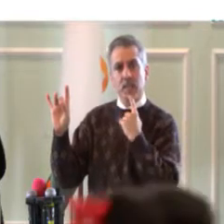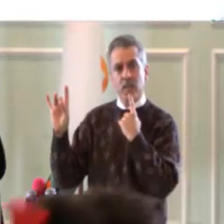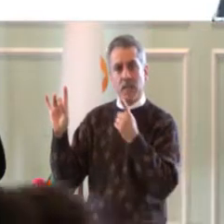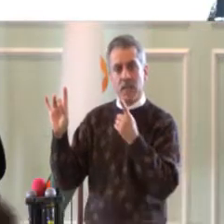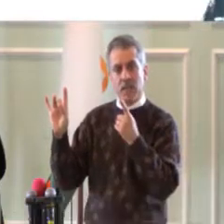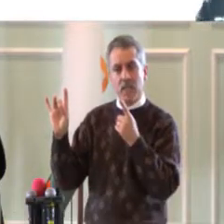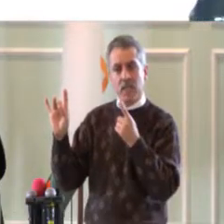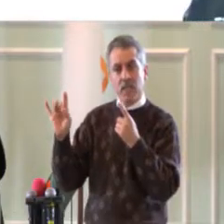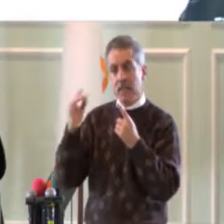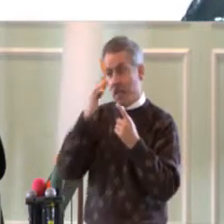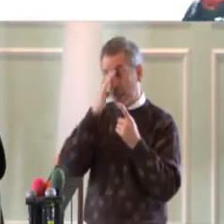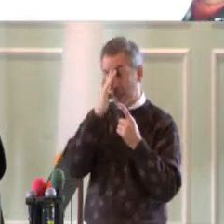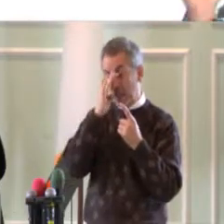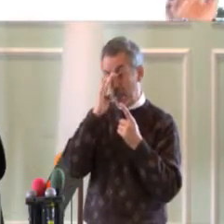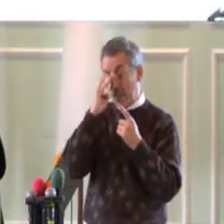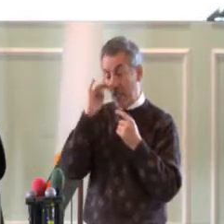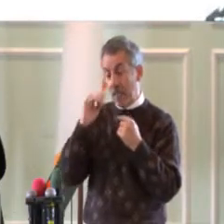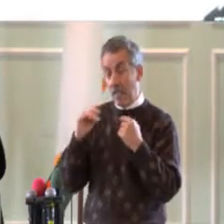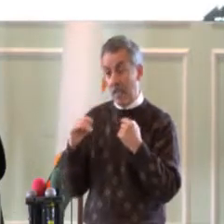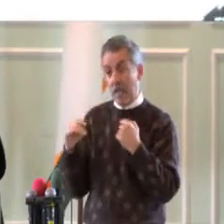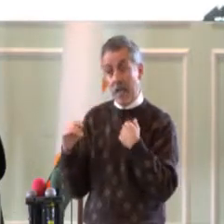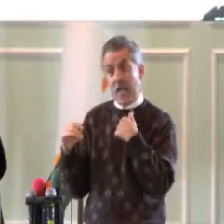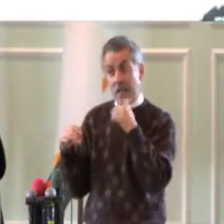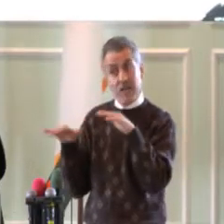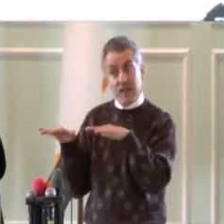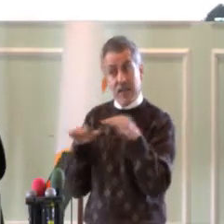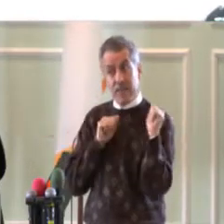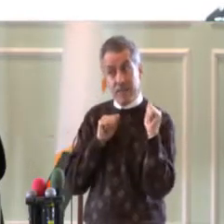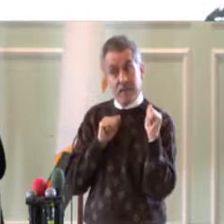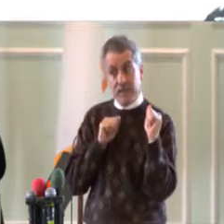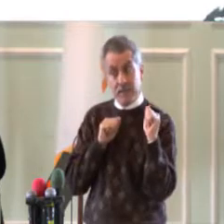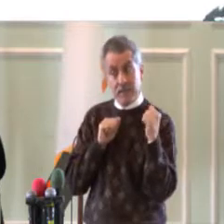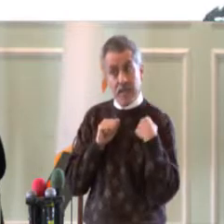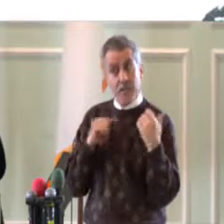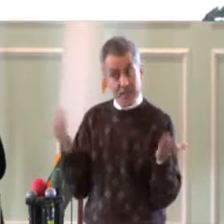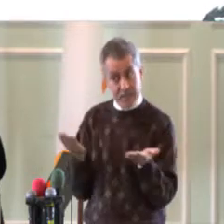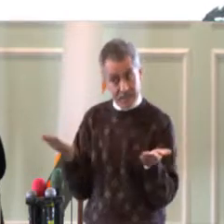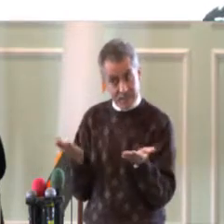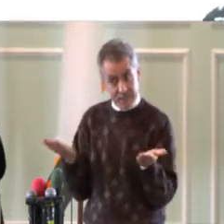hey, Job, I haven't left. I am right here.